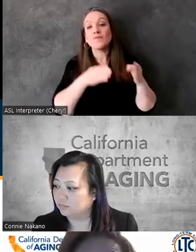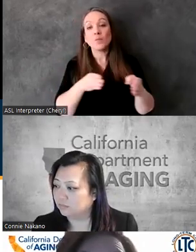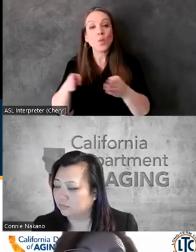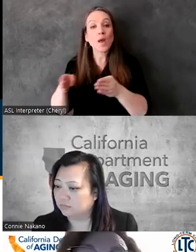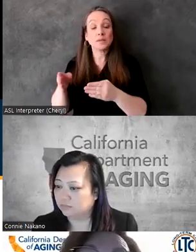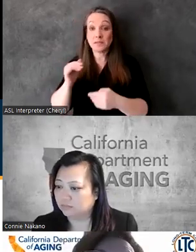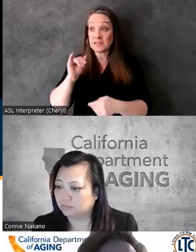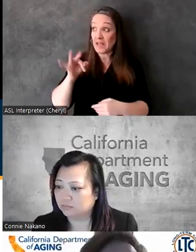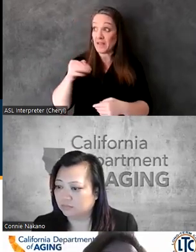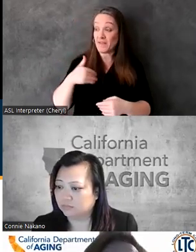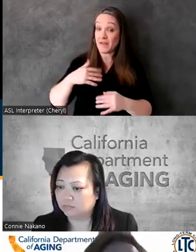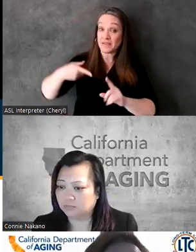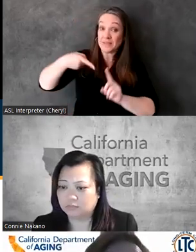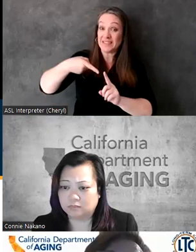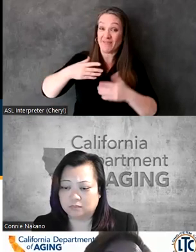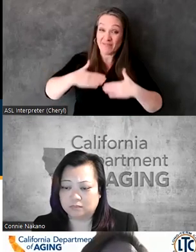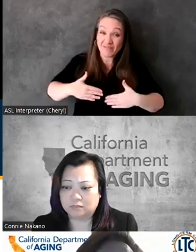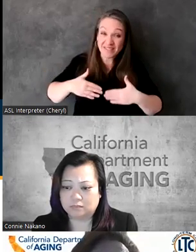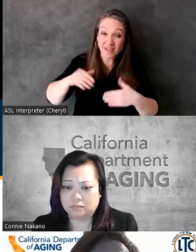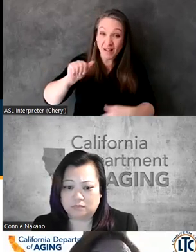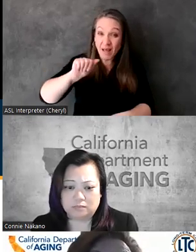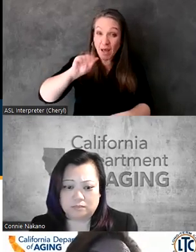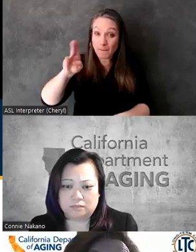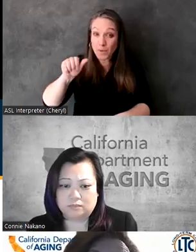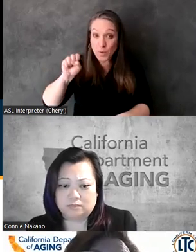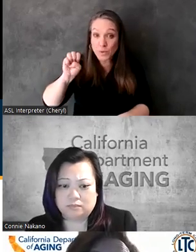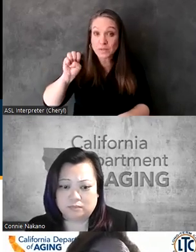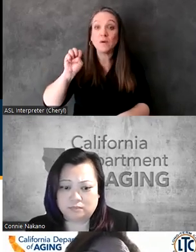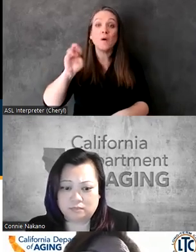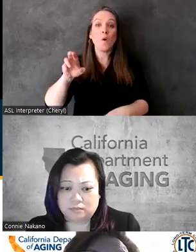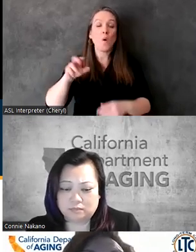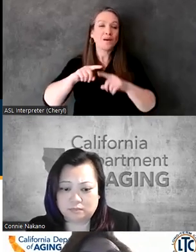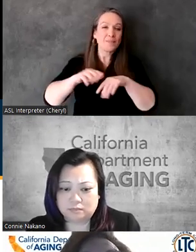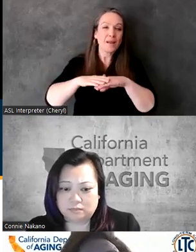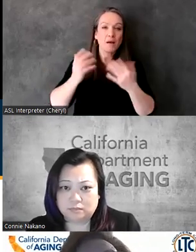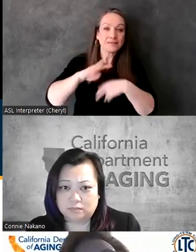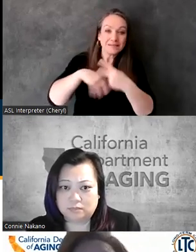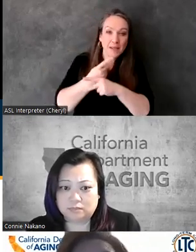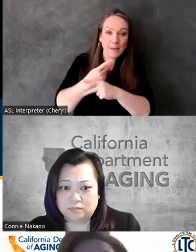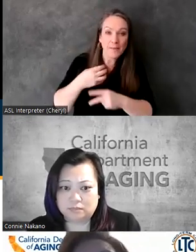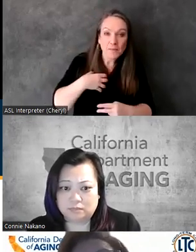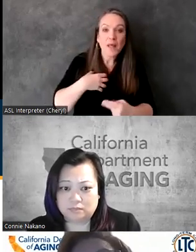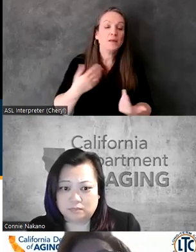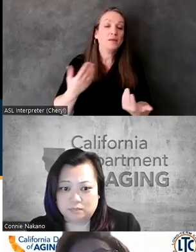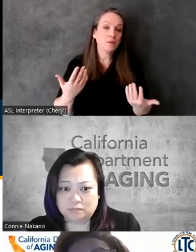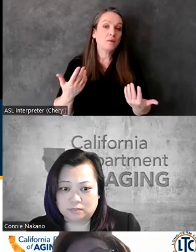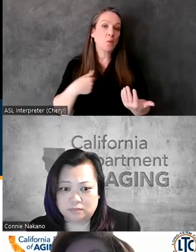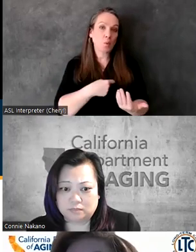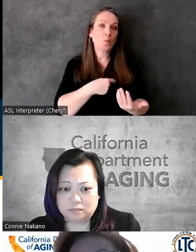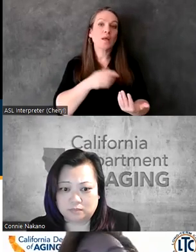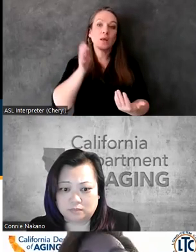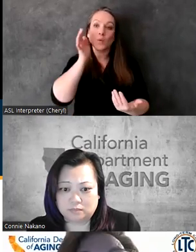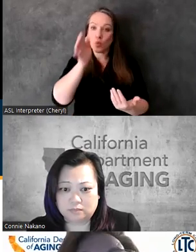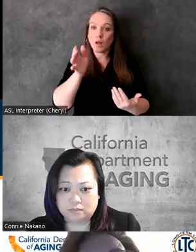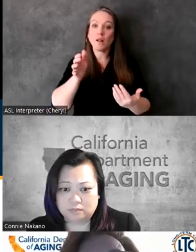if a physical abuse, or depending on the nature of the complaint, we certainly will do